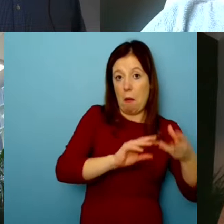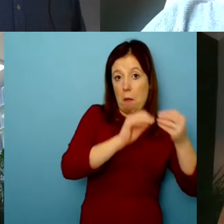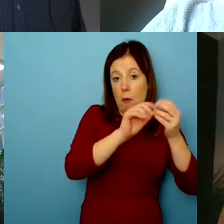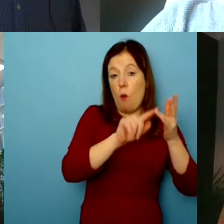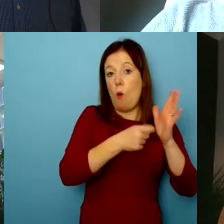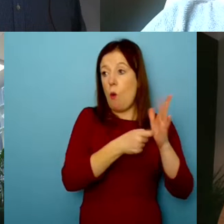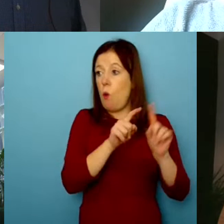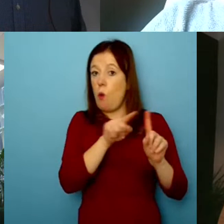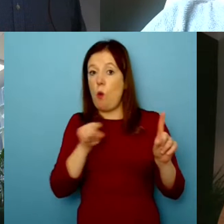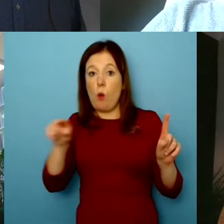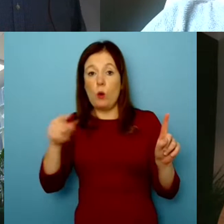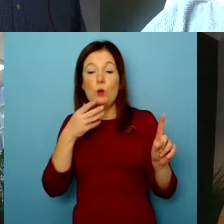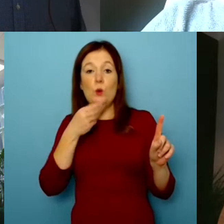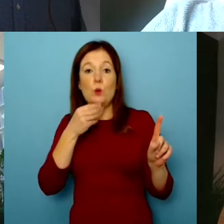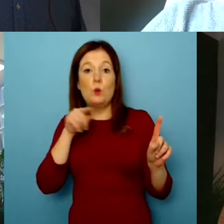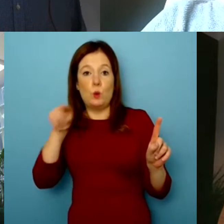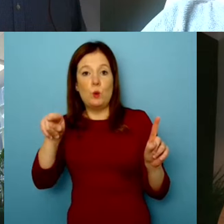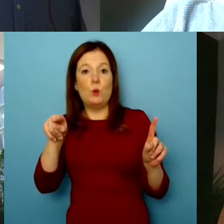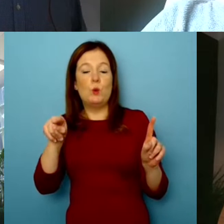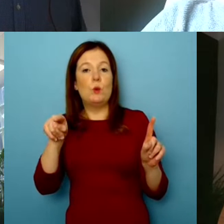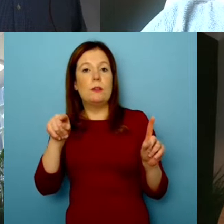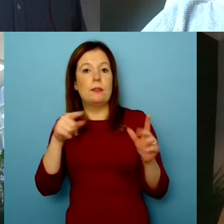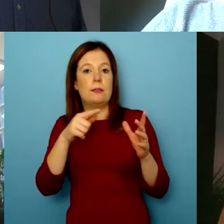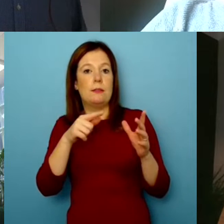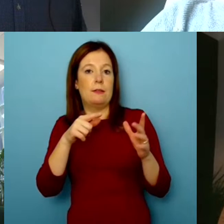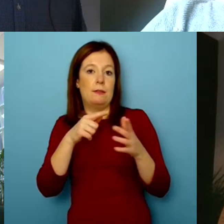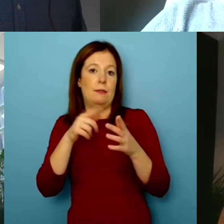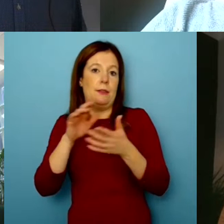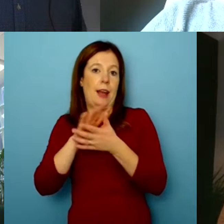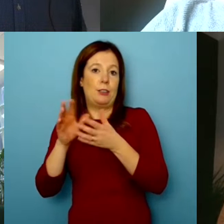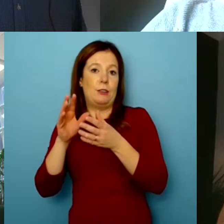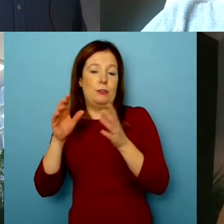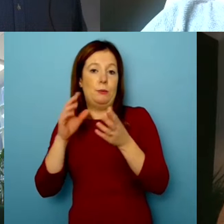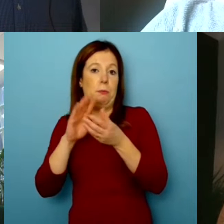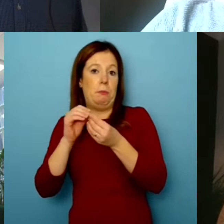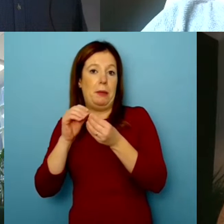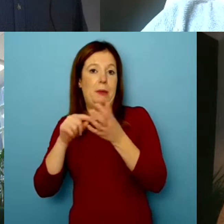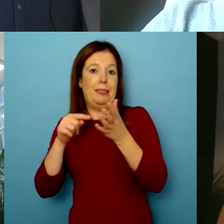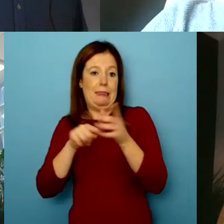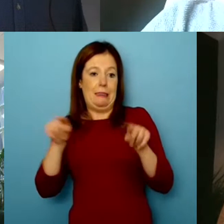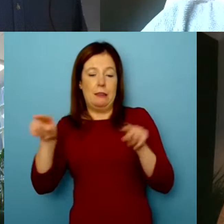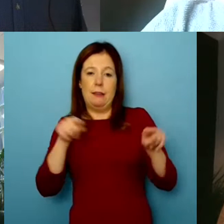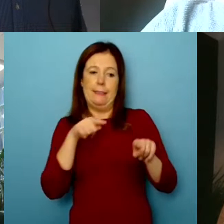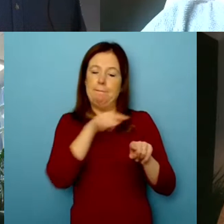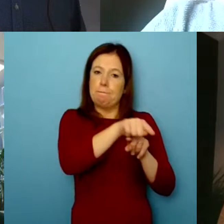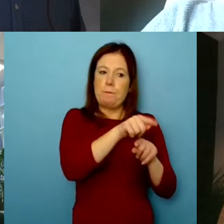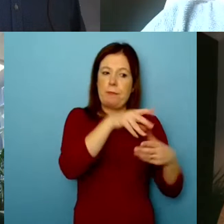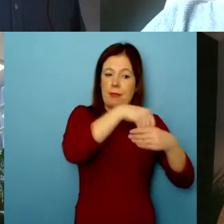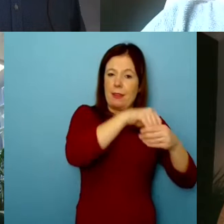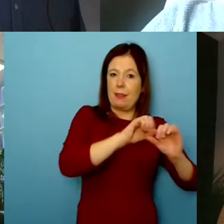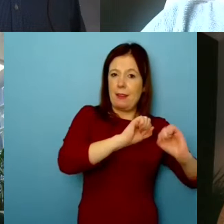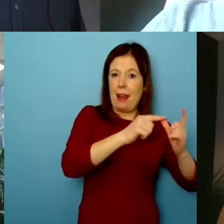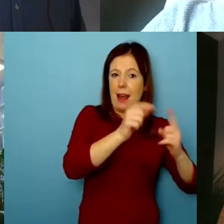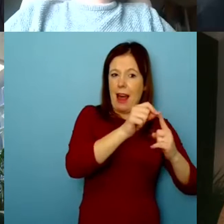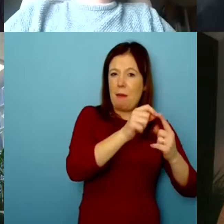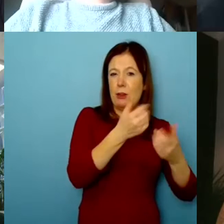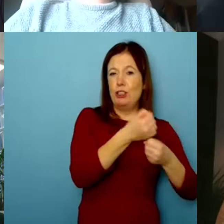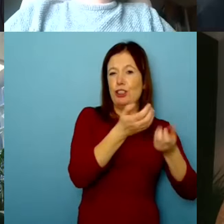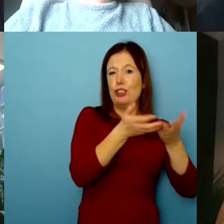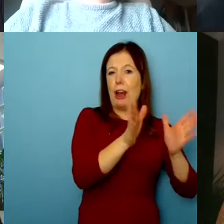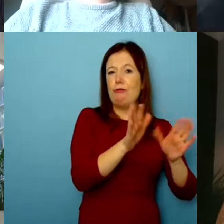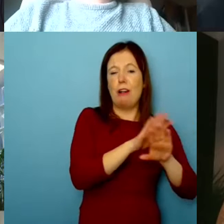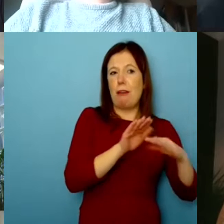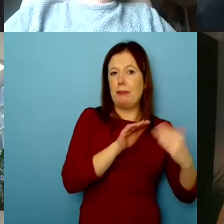with the operating systems feature, which it will tend to be generic and maybe not perfectly tailored to